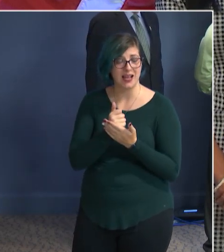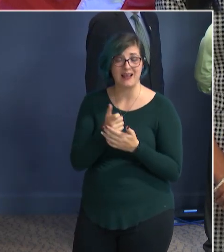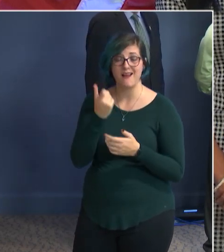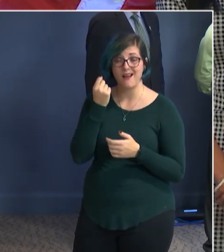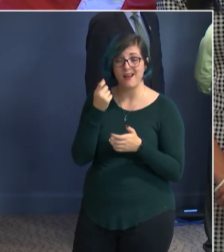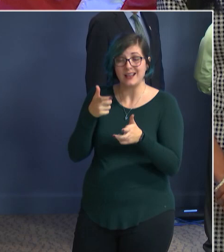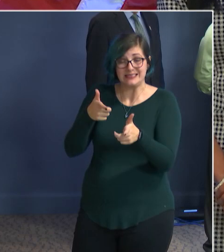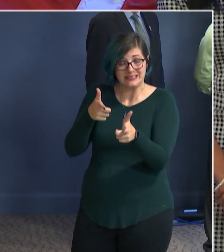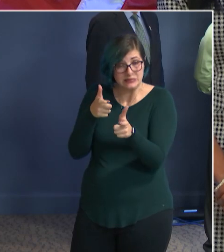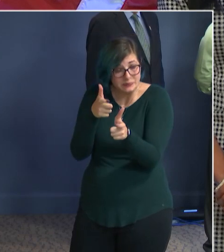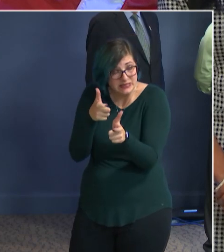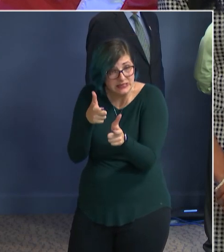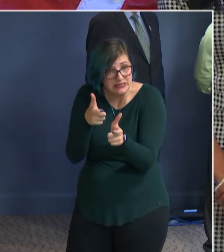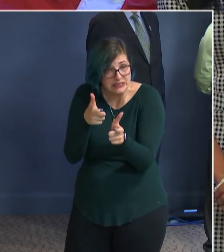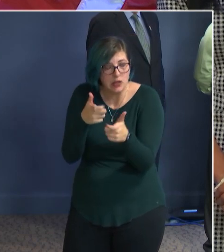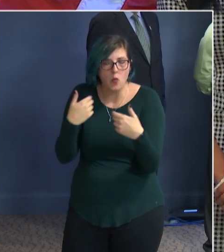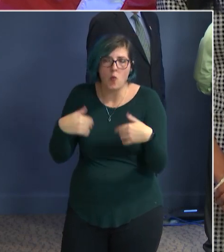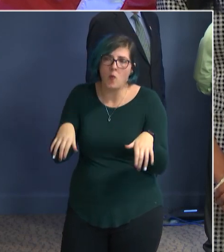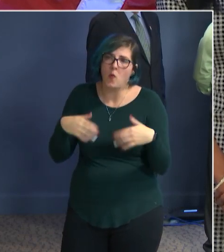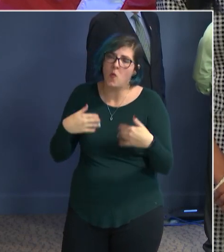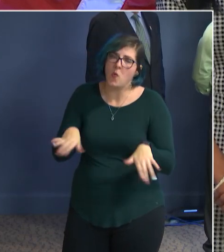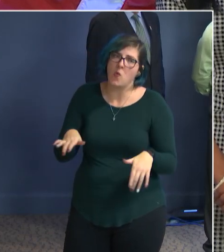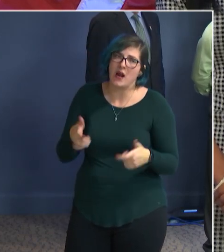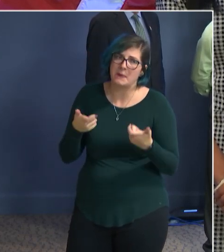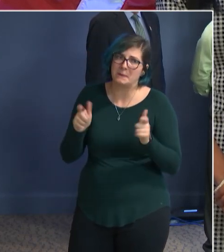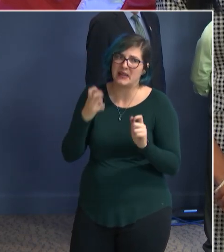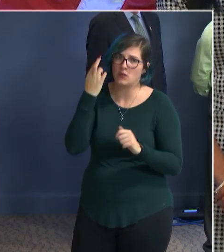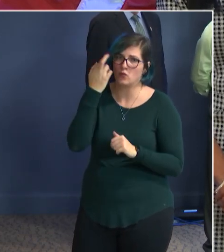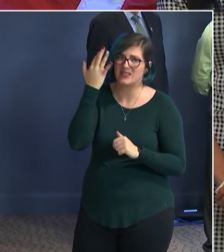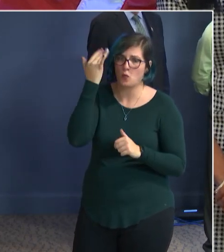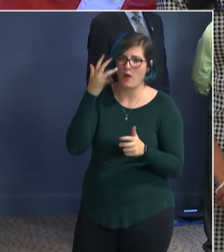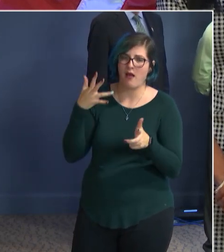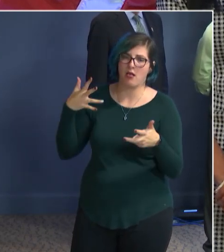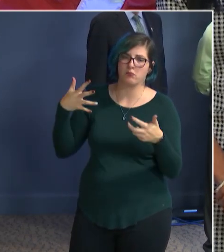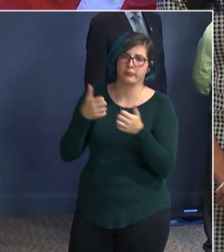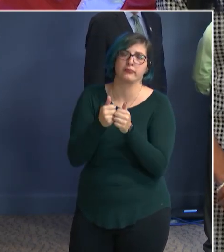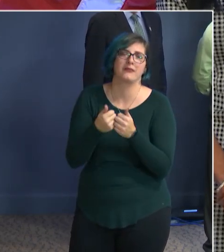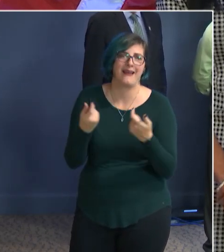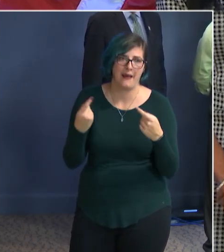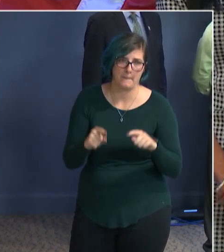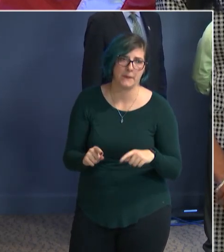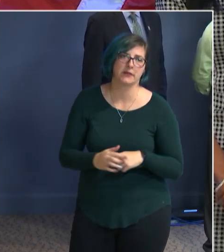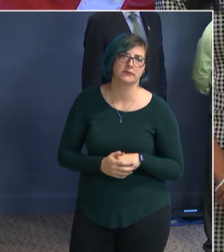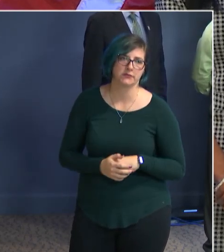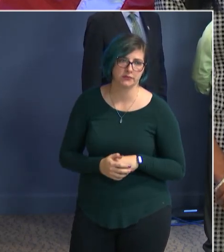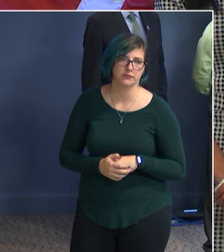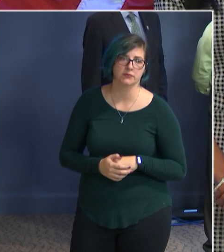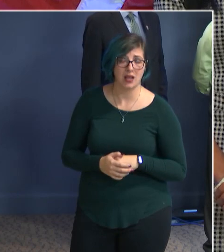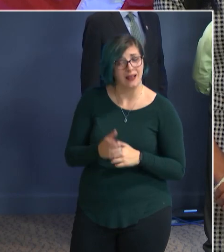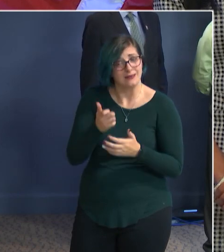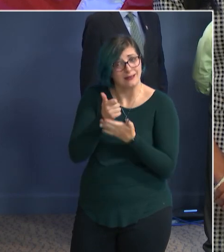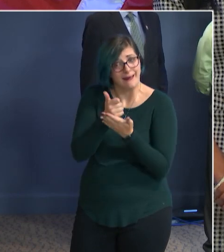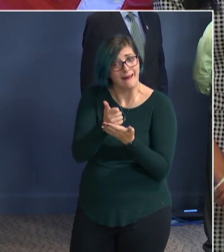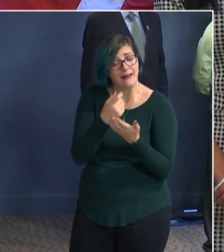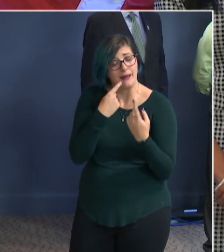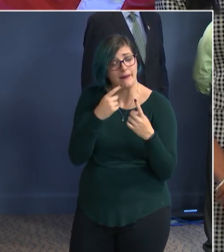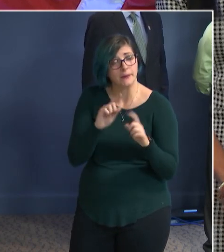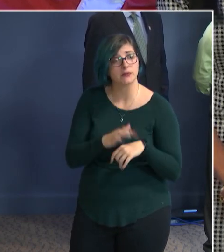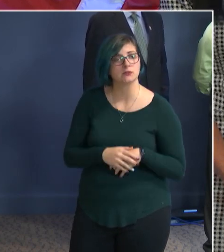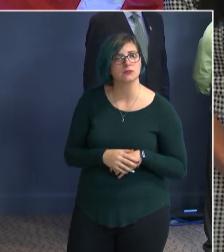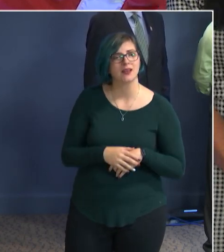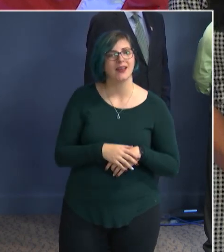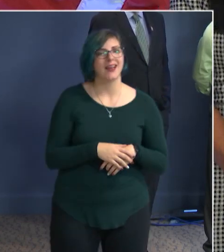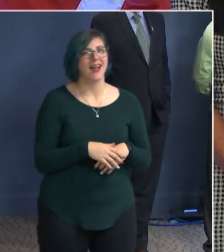contributors to our traffic collision issues. And I really got to ask about this new comms